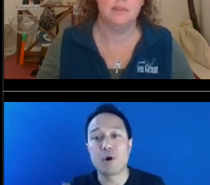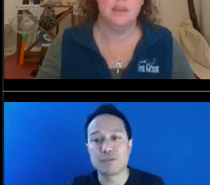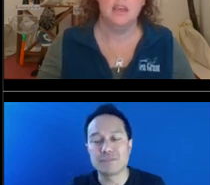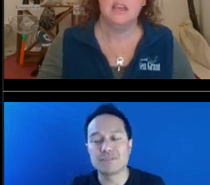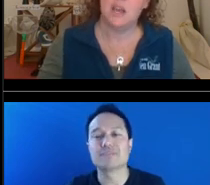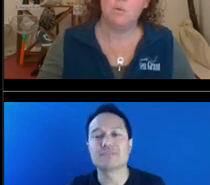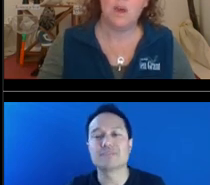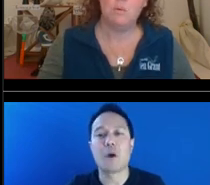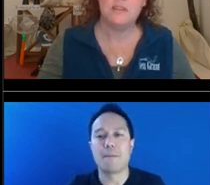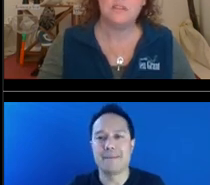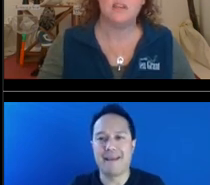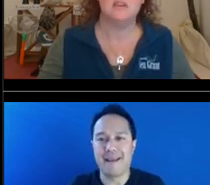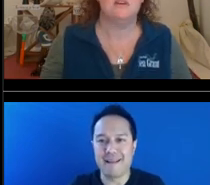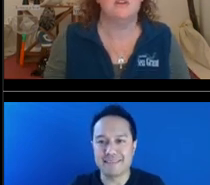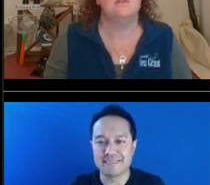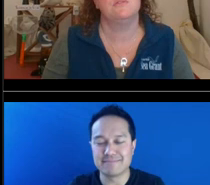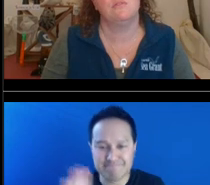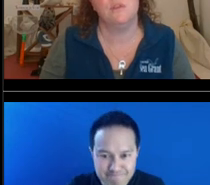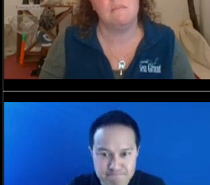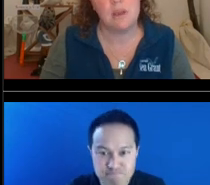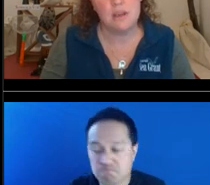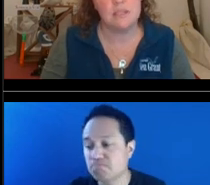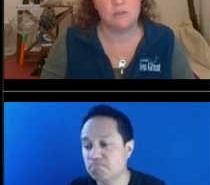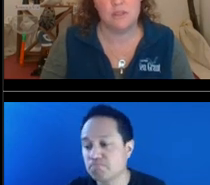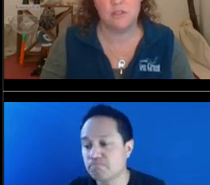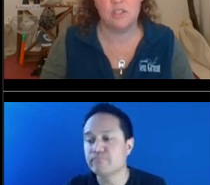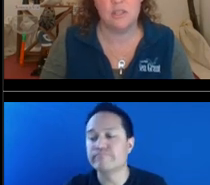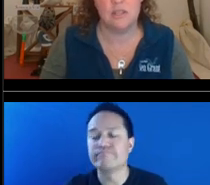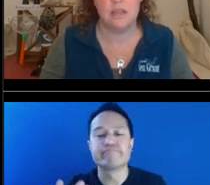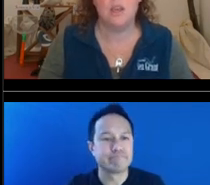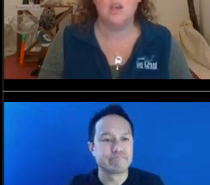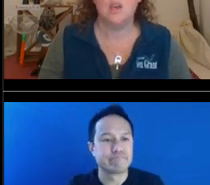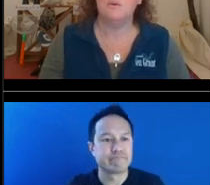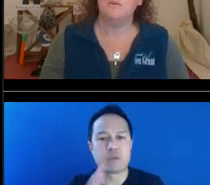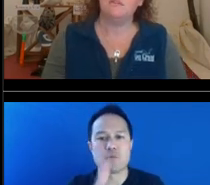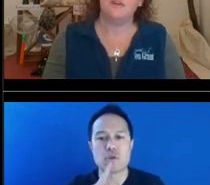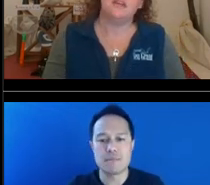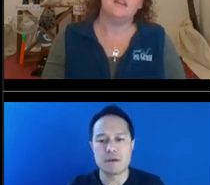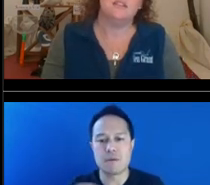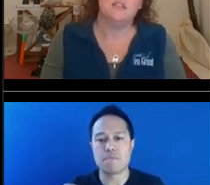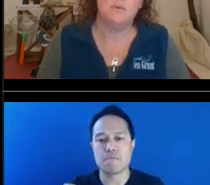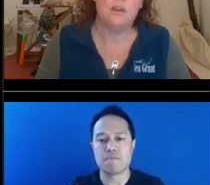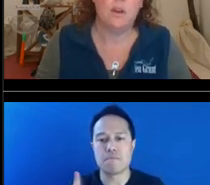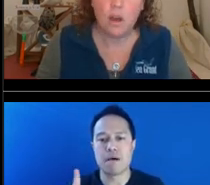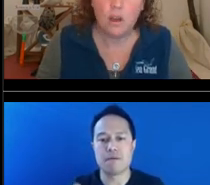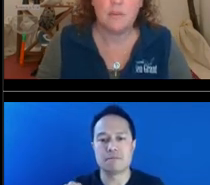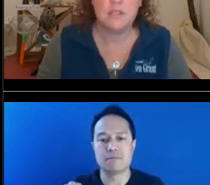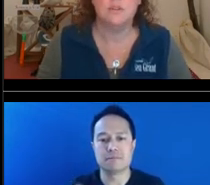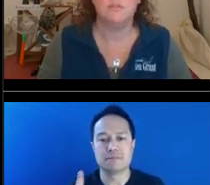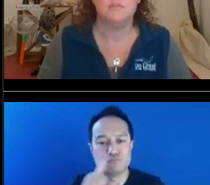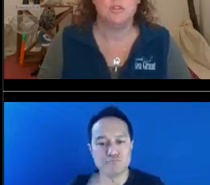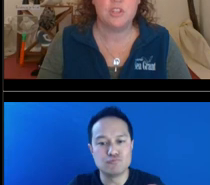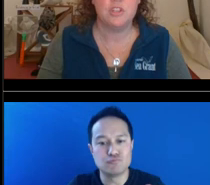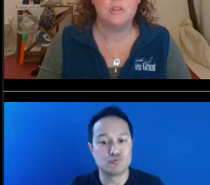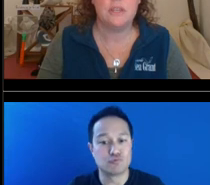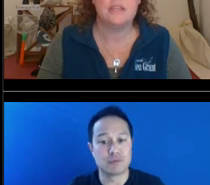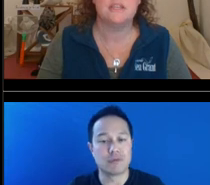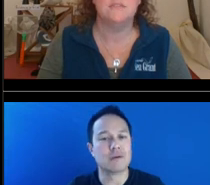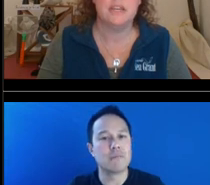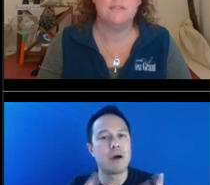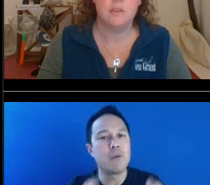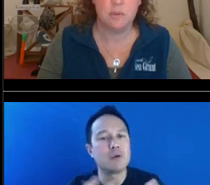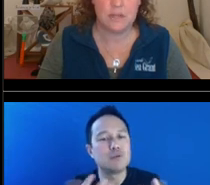Island. Now, while we'll be talking about NOAA's role in monk seal research today, we want to recognize that we are all coming to you from the